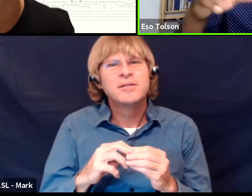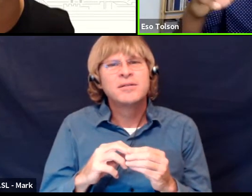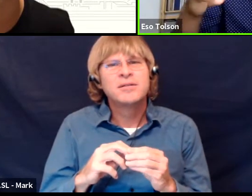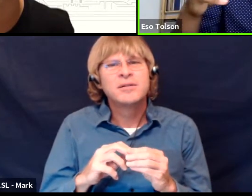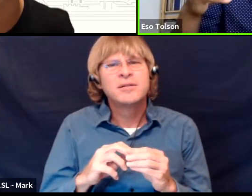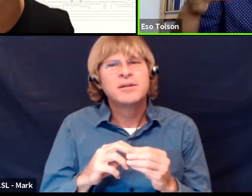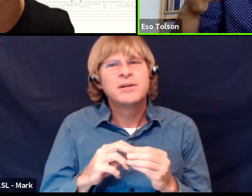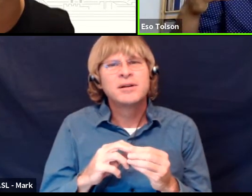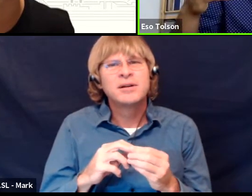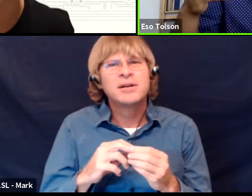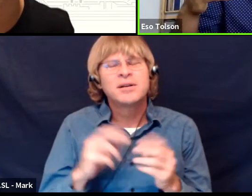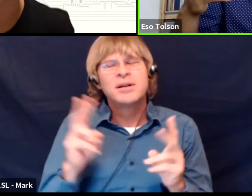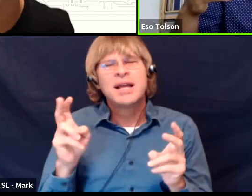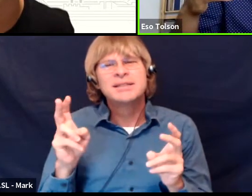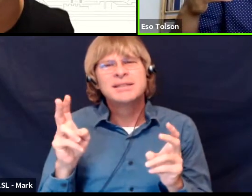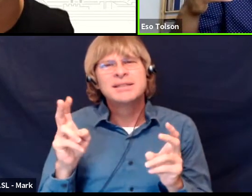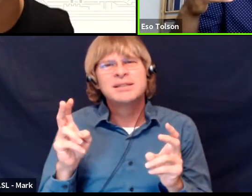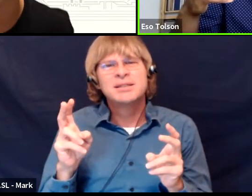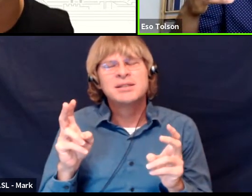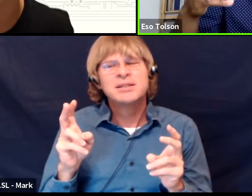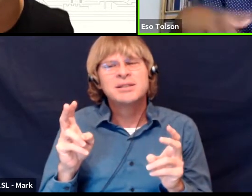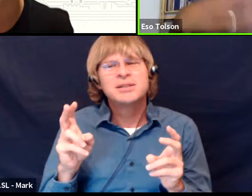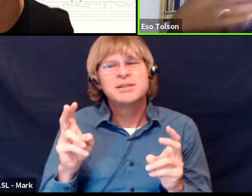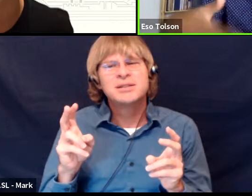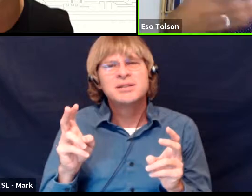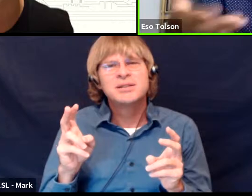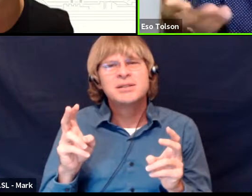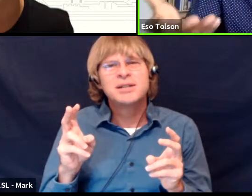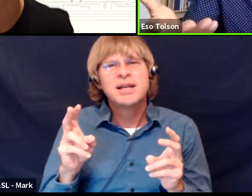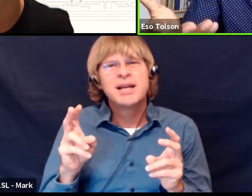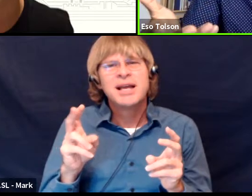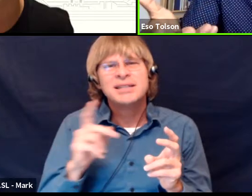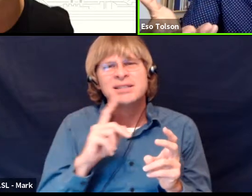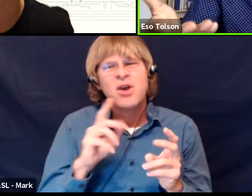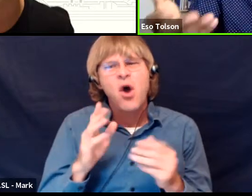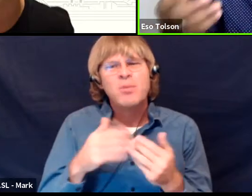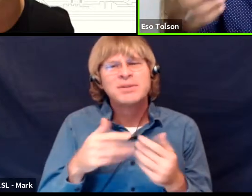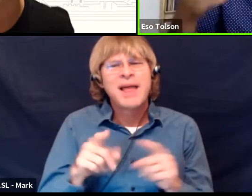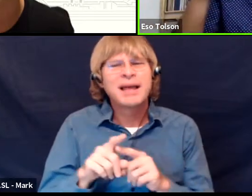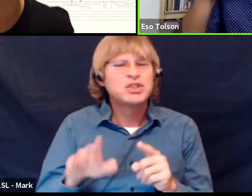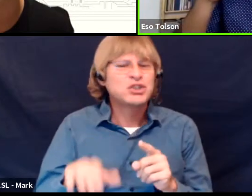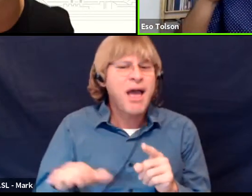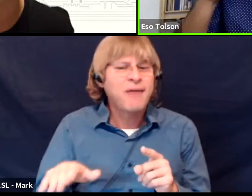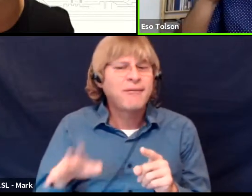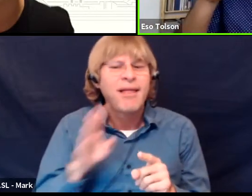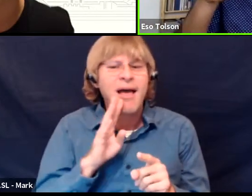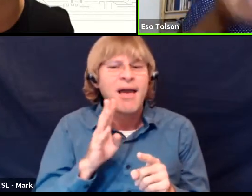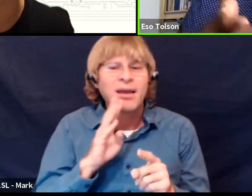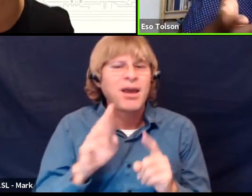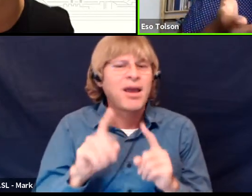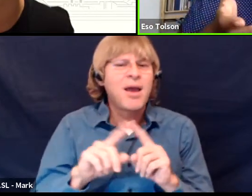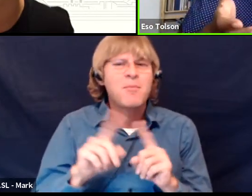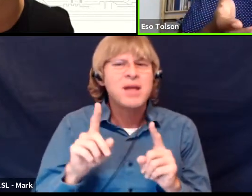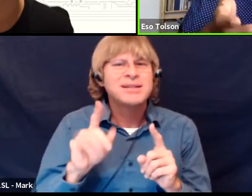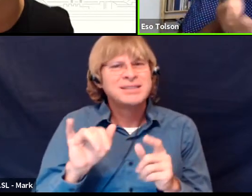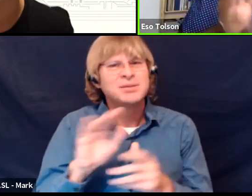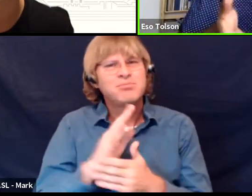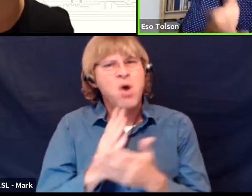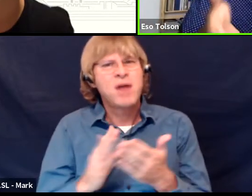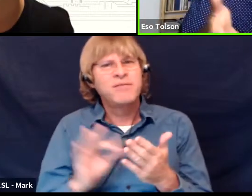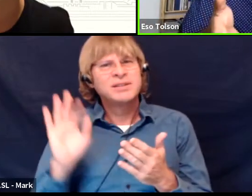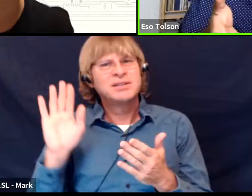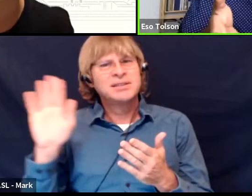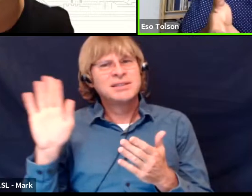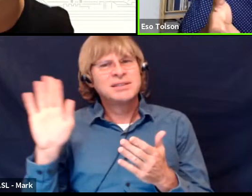if you want to say it's childlike, honestly, but that's part of the